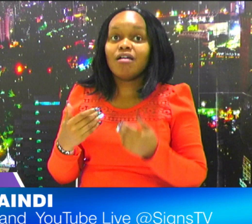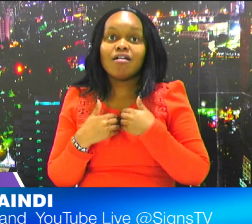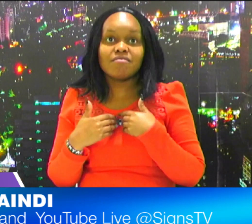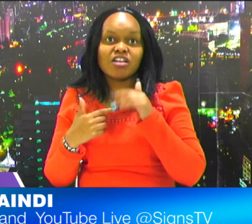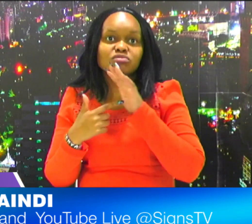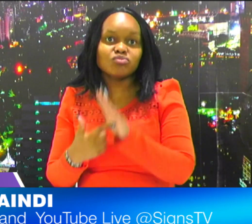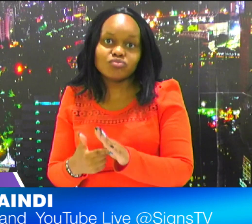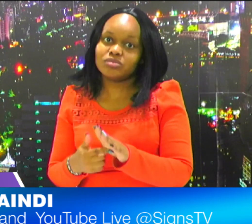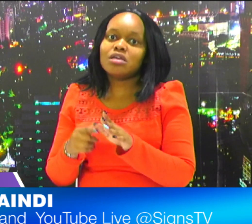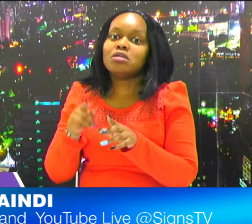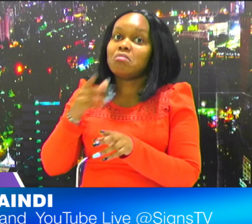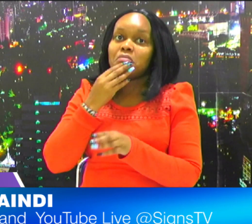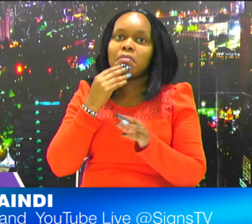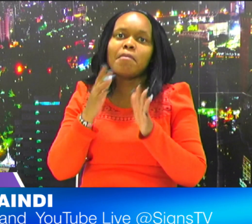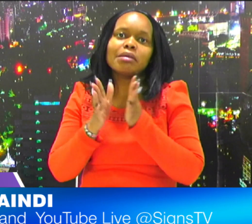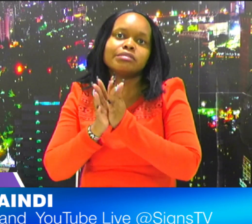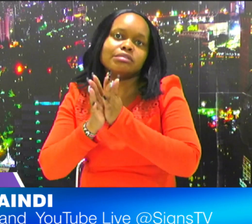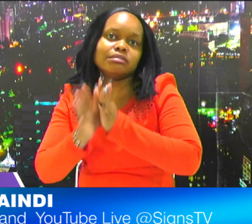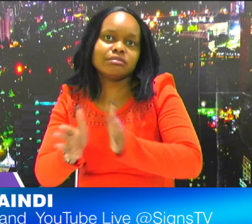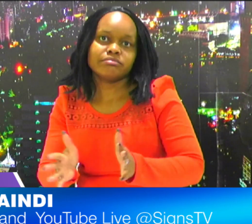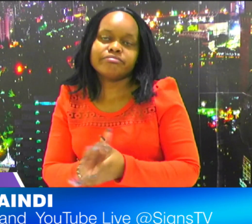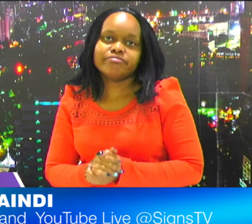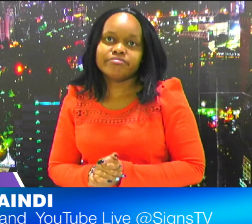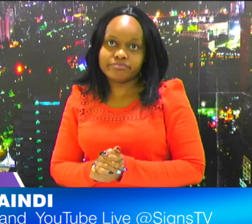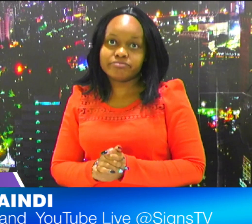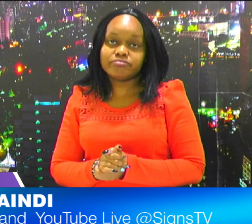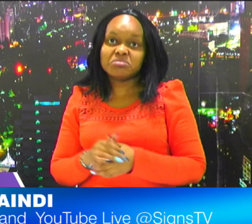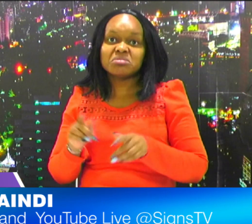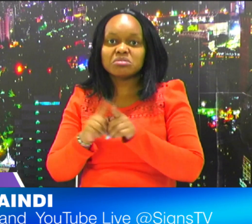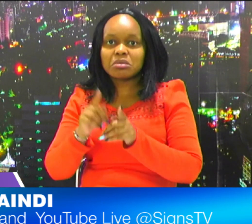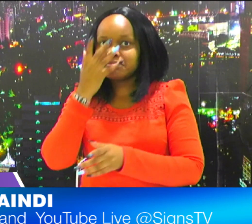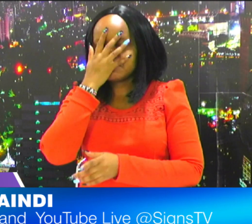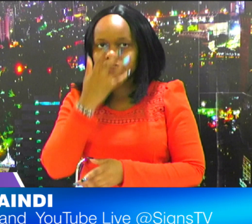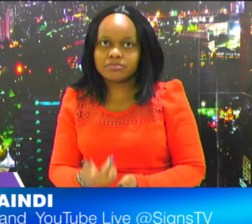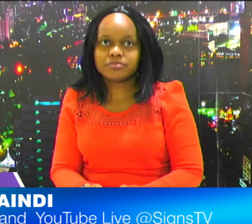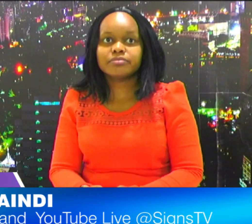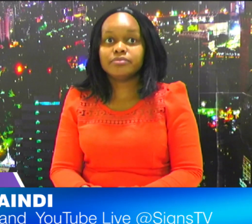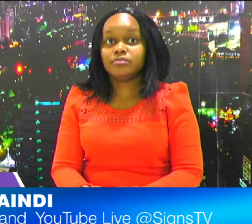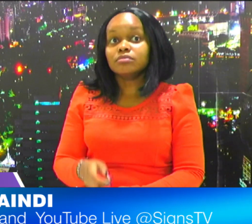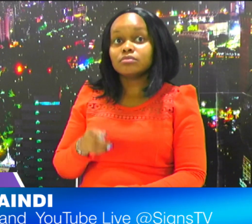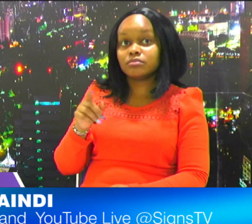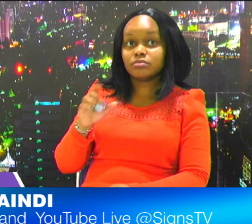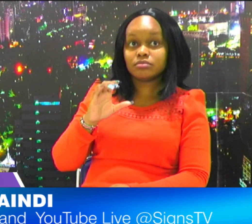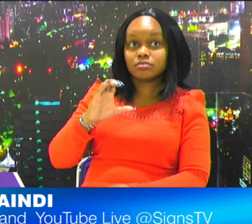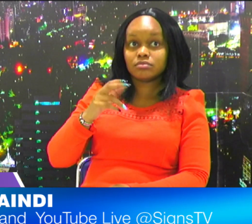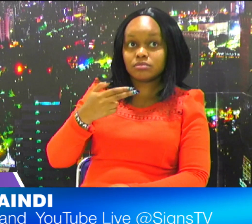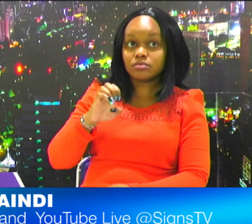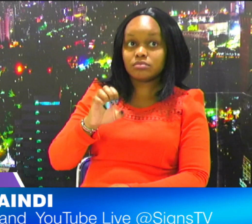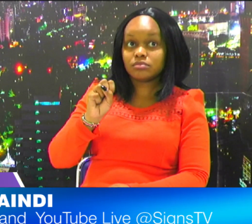malicious that has exposed him to public ridicule and embarrassment.